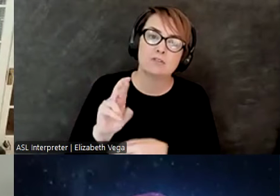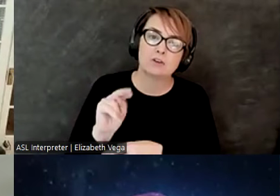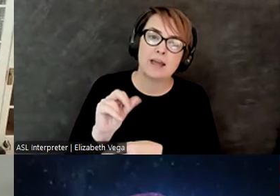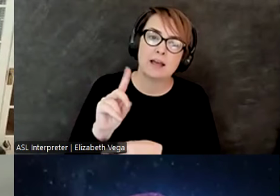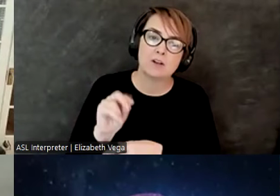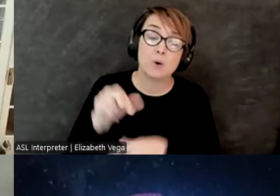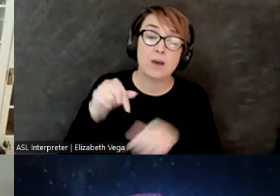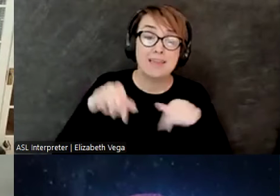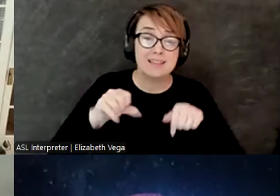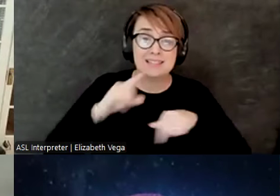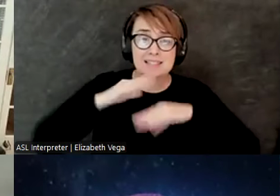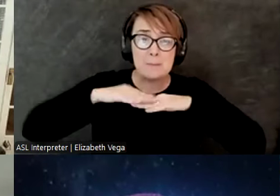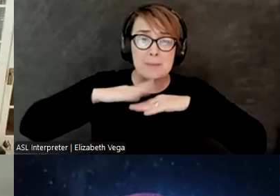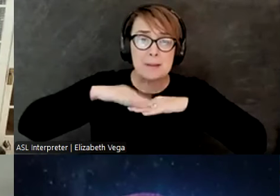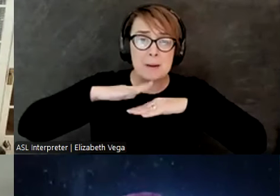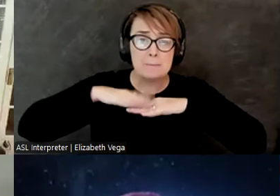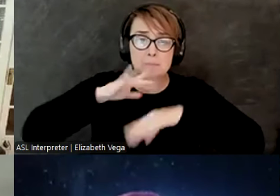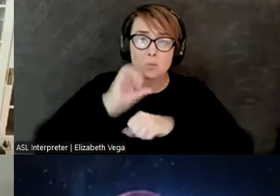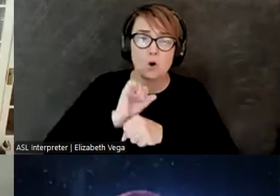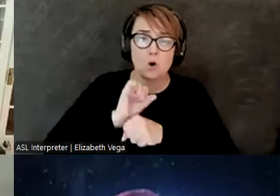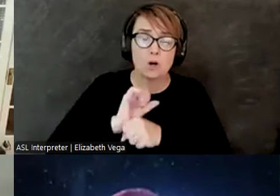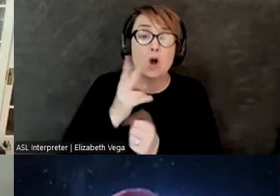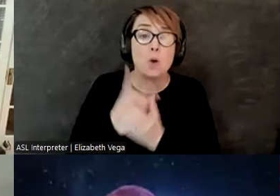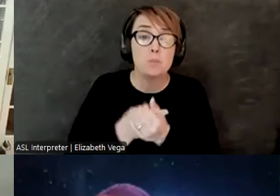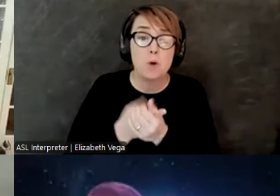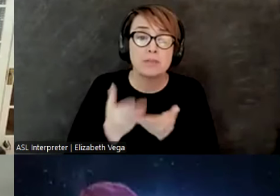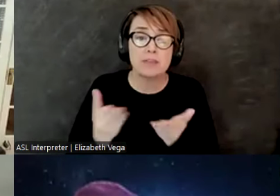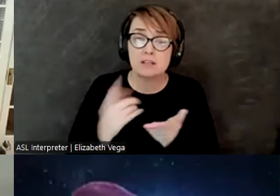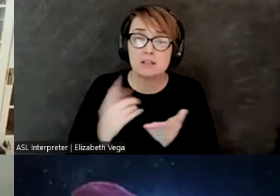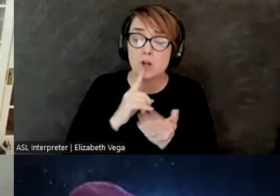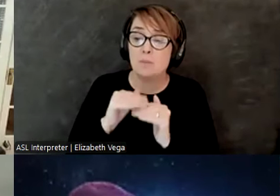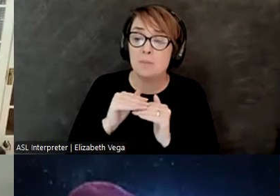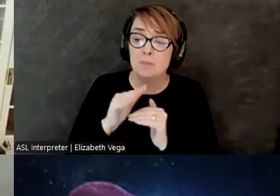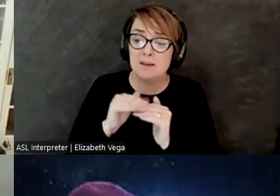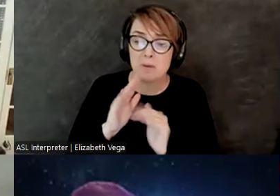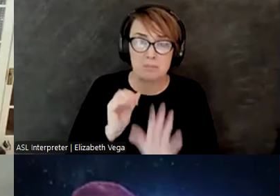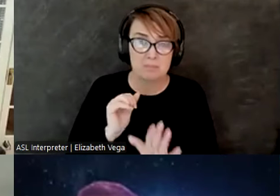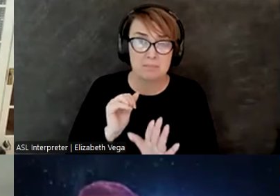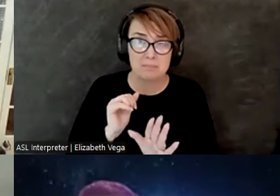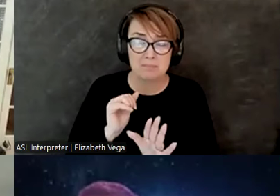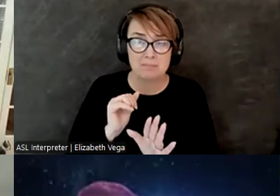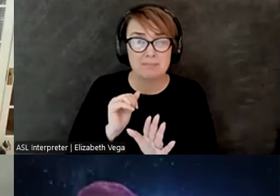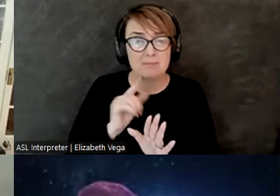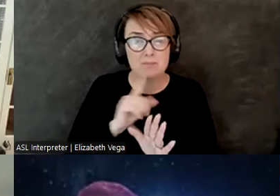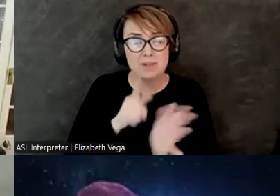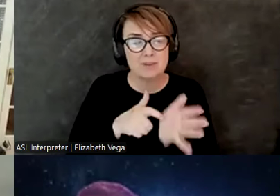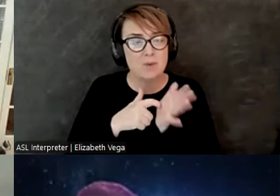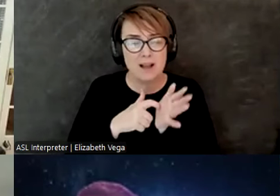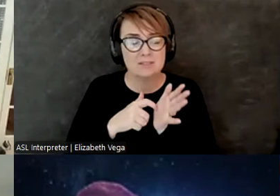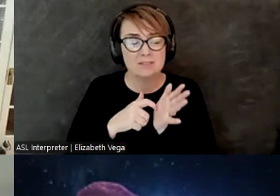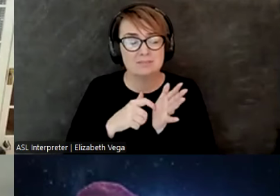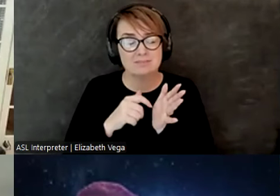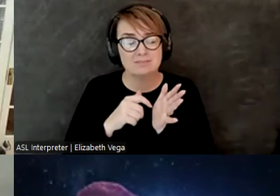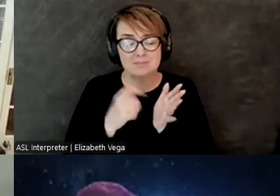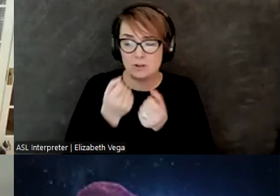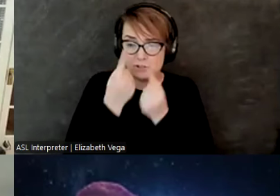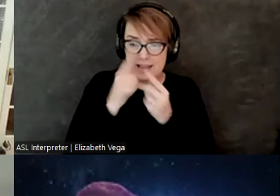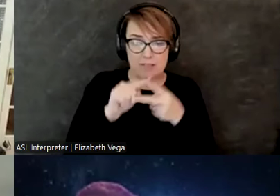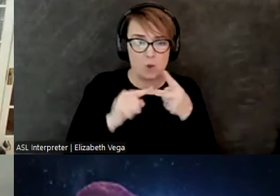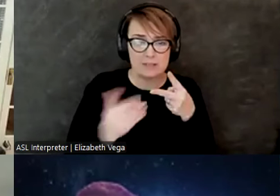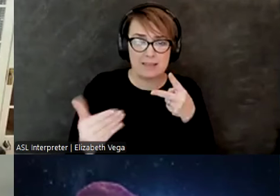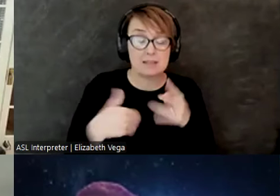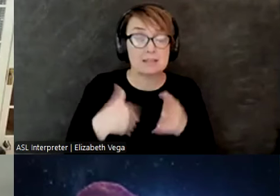a minimum thing. Both of those things are minimums that are absolutely necessary to be understood. There may be other things,